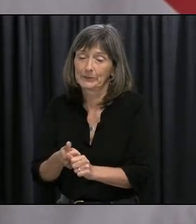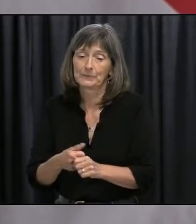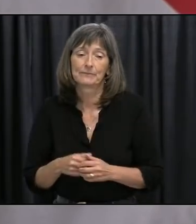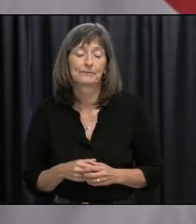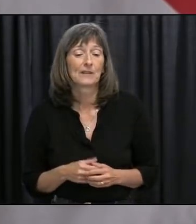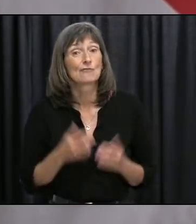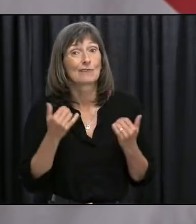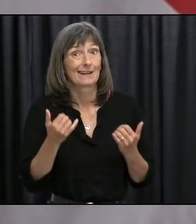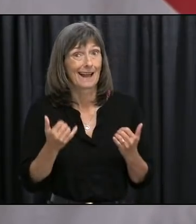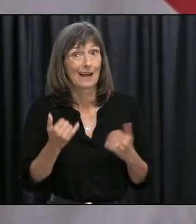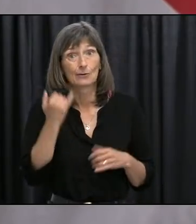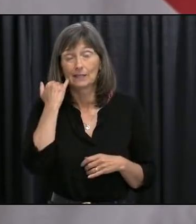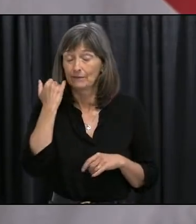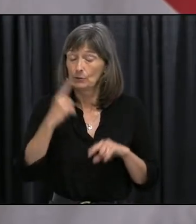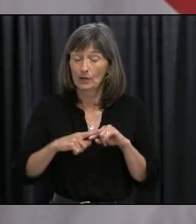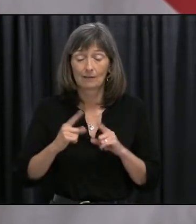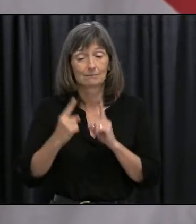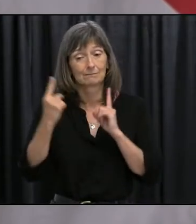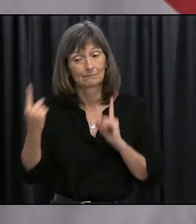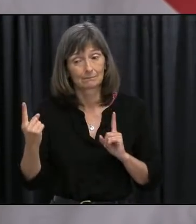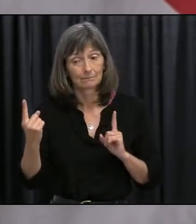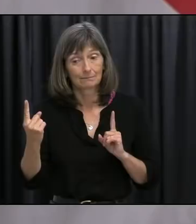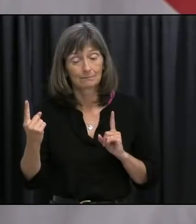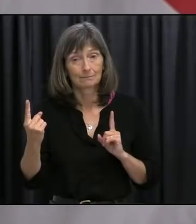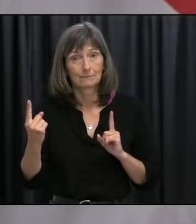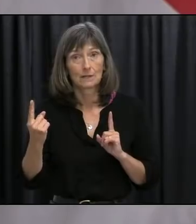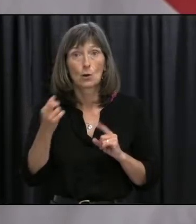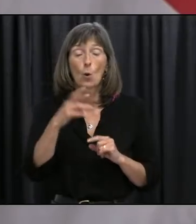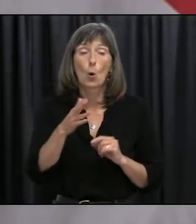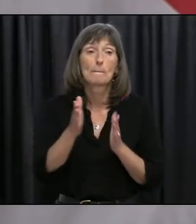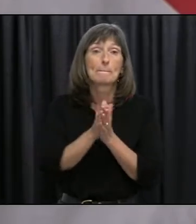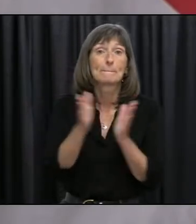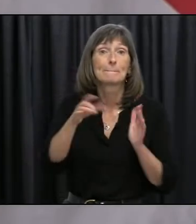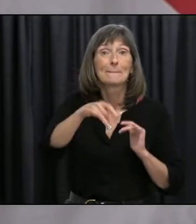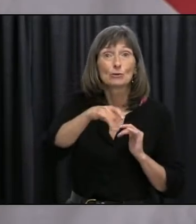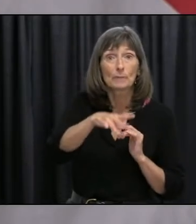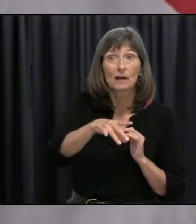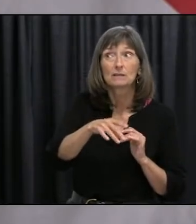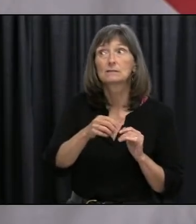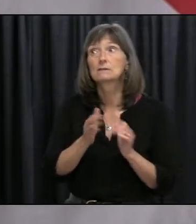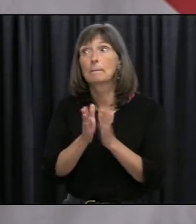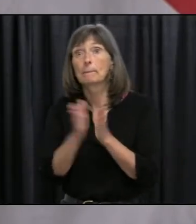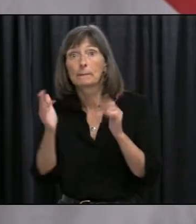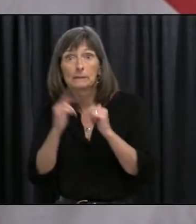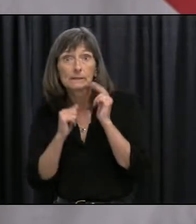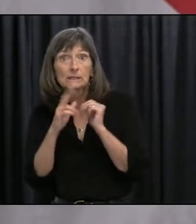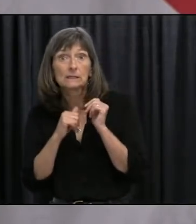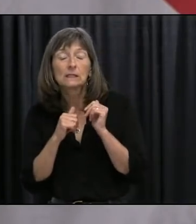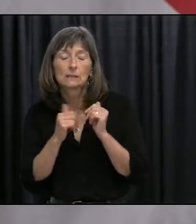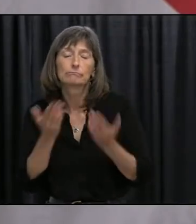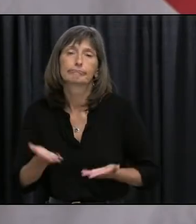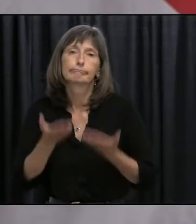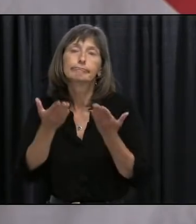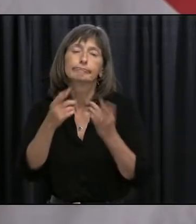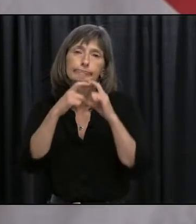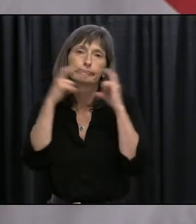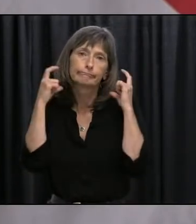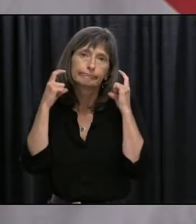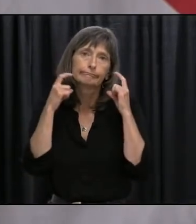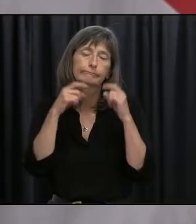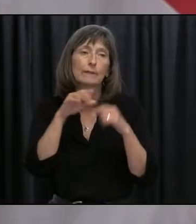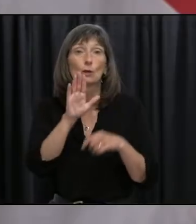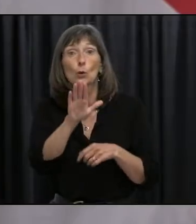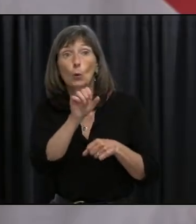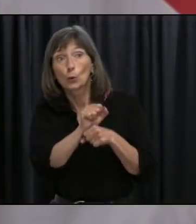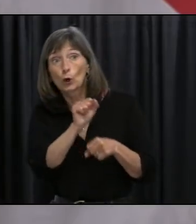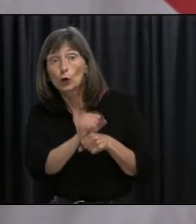wear when you're not able to physically distance, when you're on public transportation or in public buildings, and in workplaces if you're not